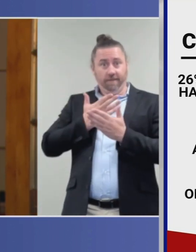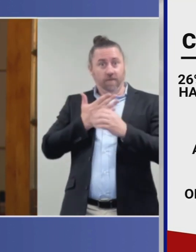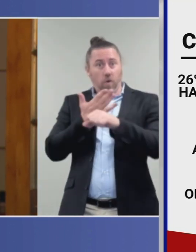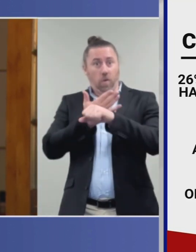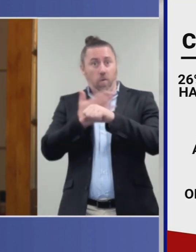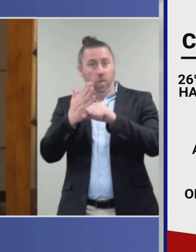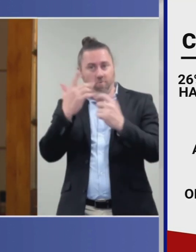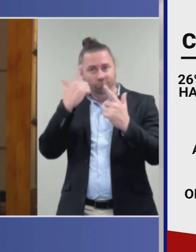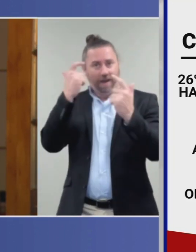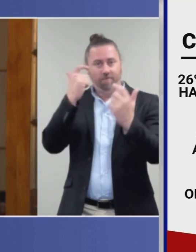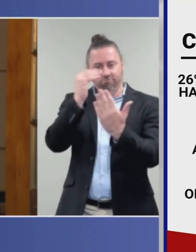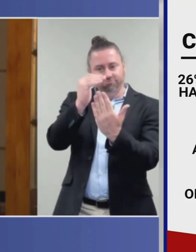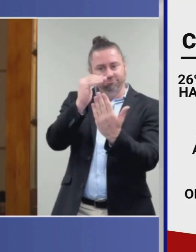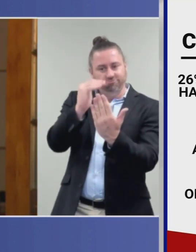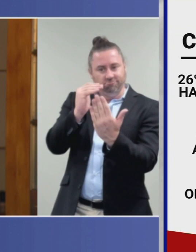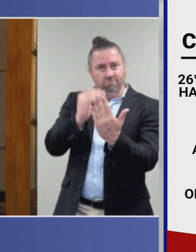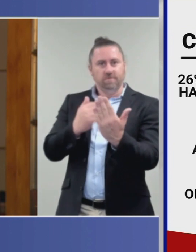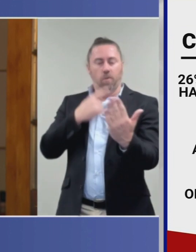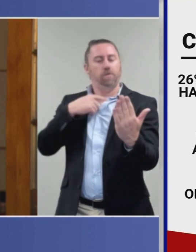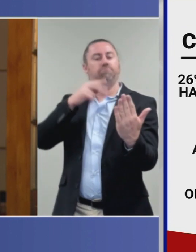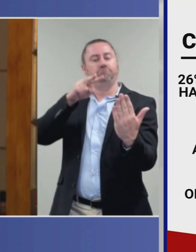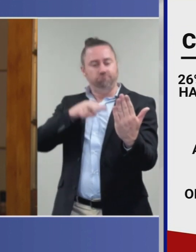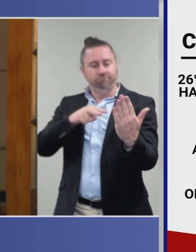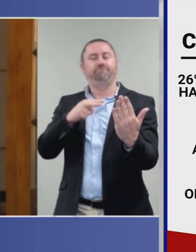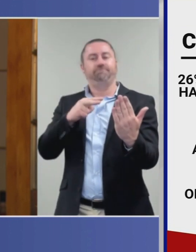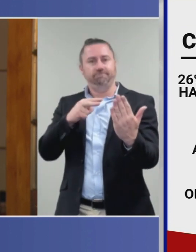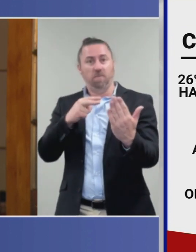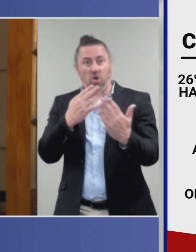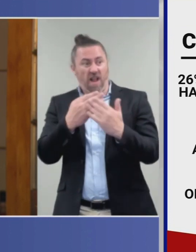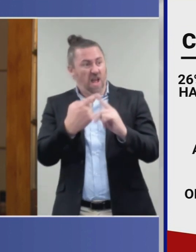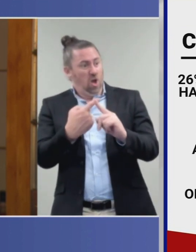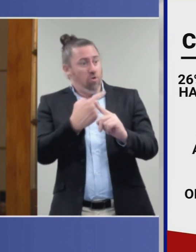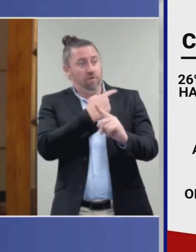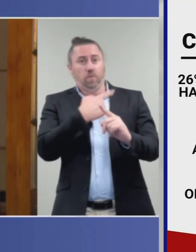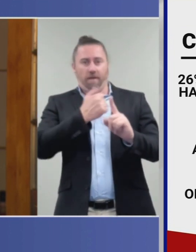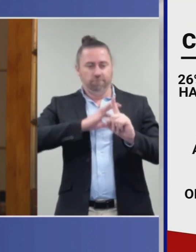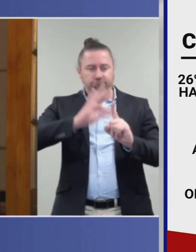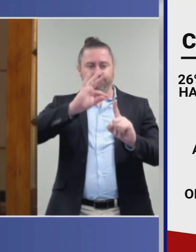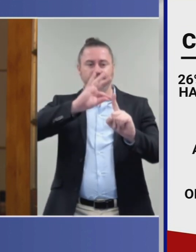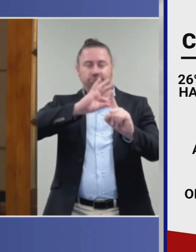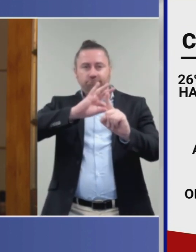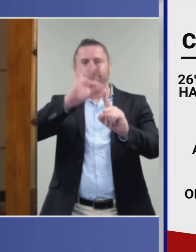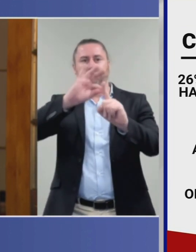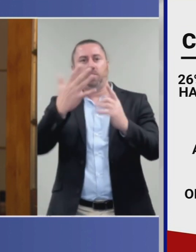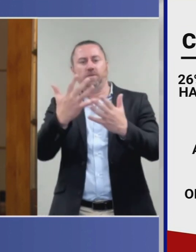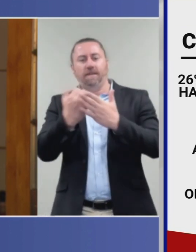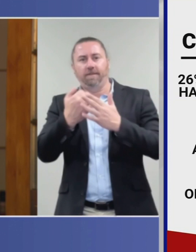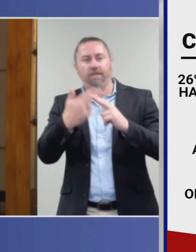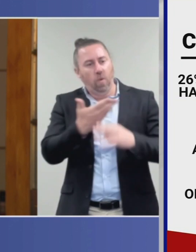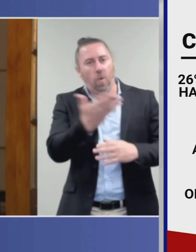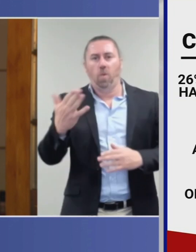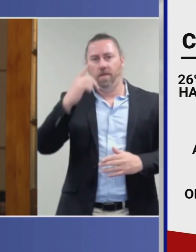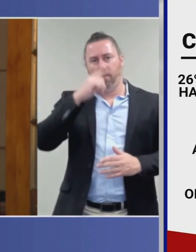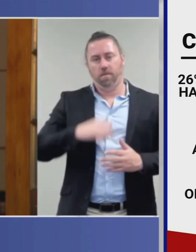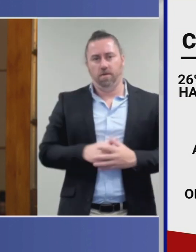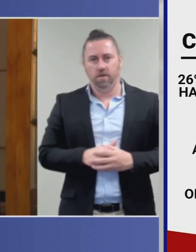have already made this workplace safer than indeed when Brittany was working here. But not safe enough.